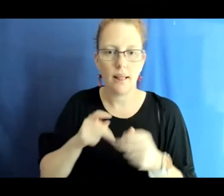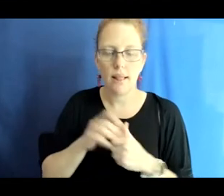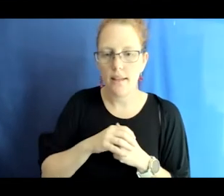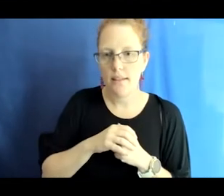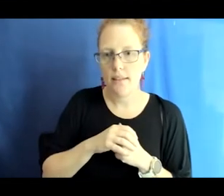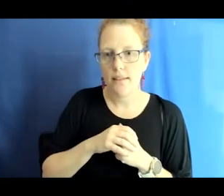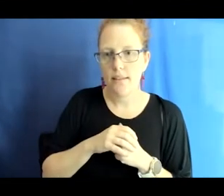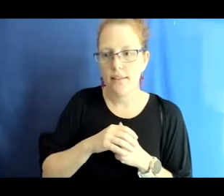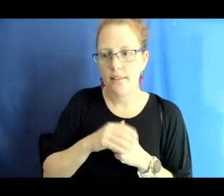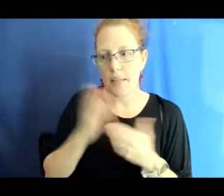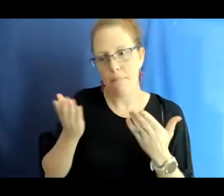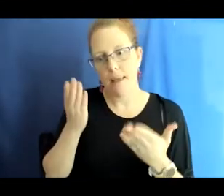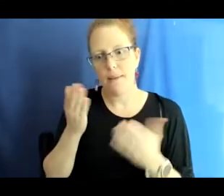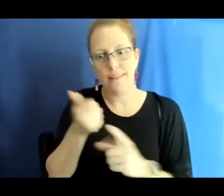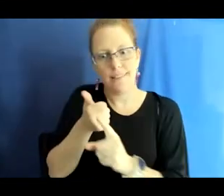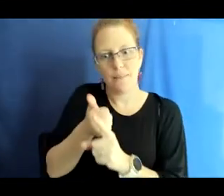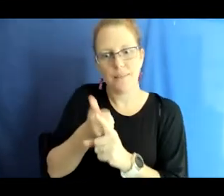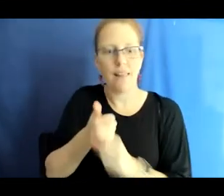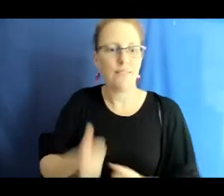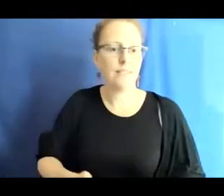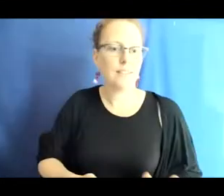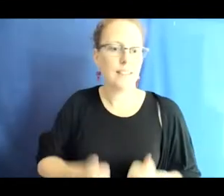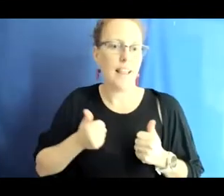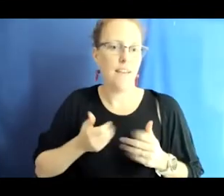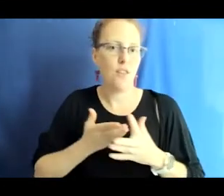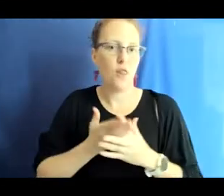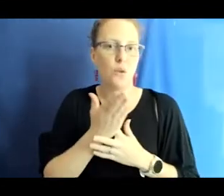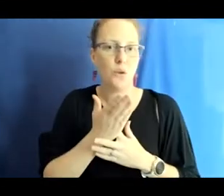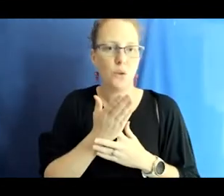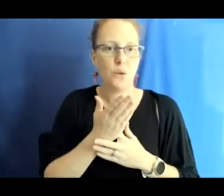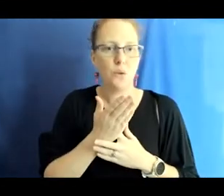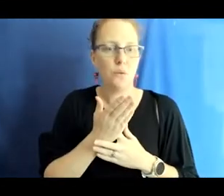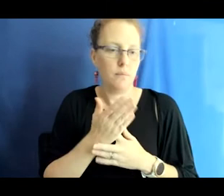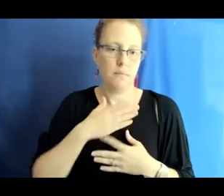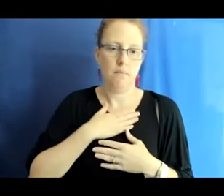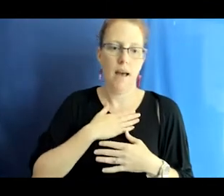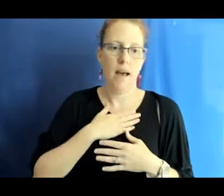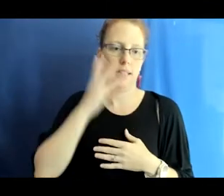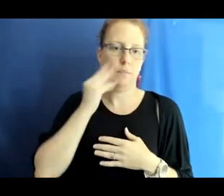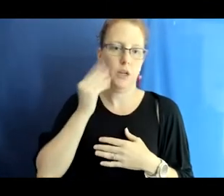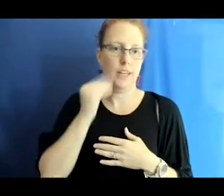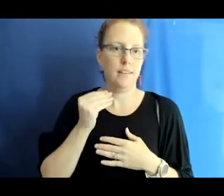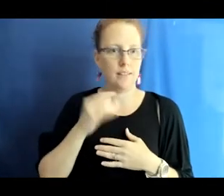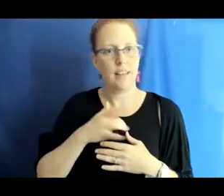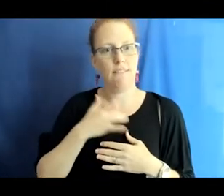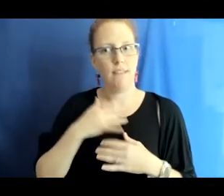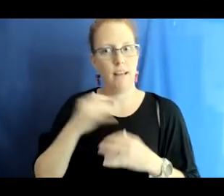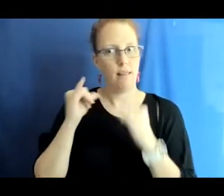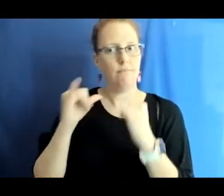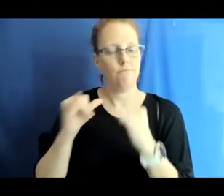and perhaps live through my whatever I was going through. That was sort of the hope, or